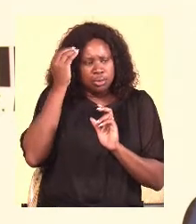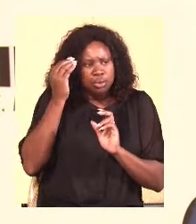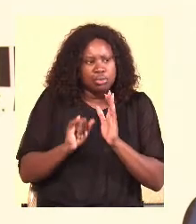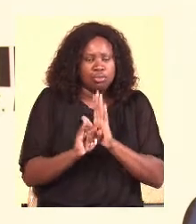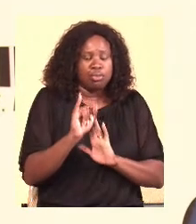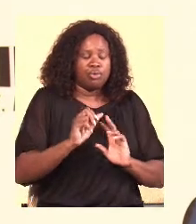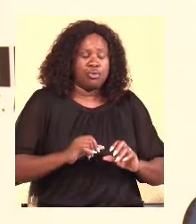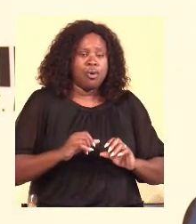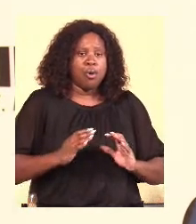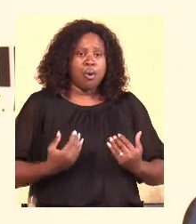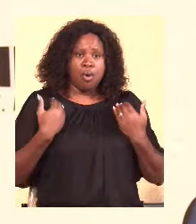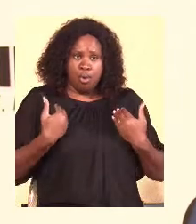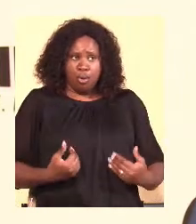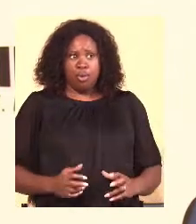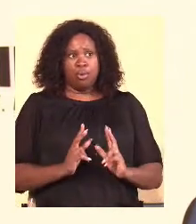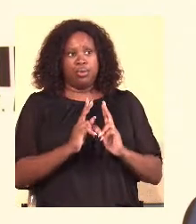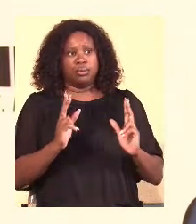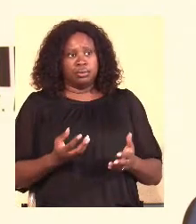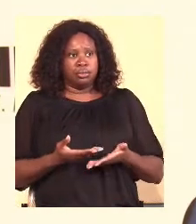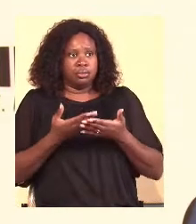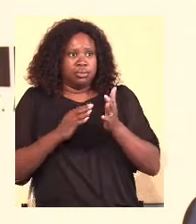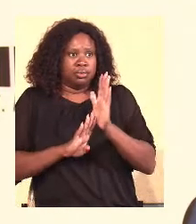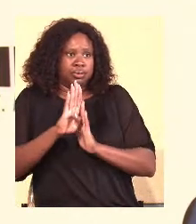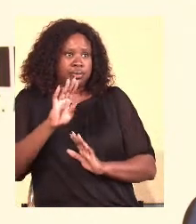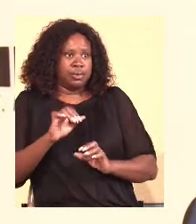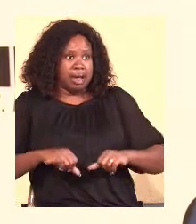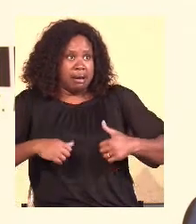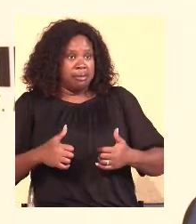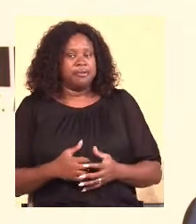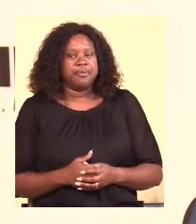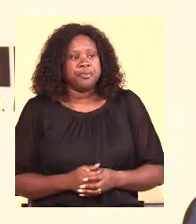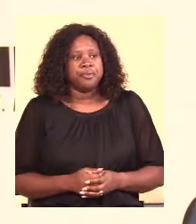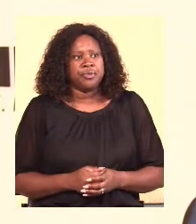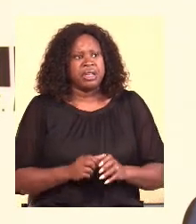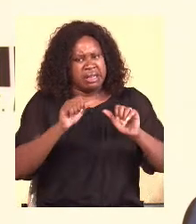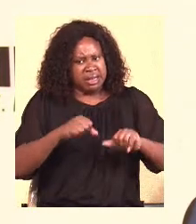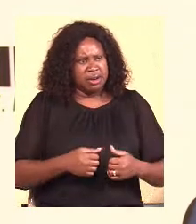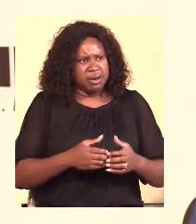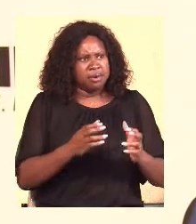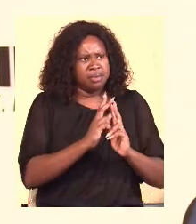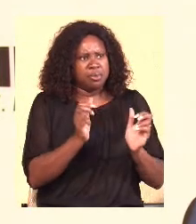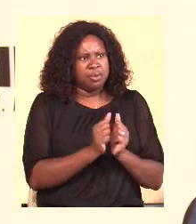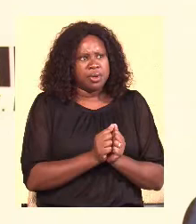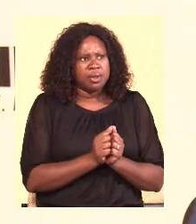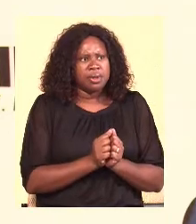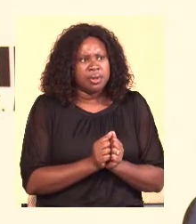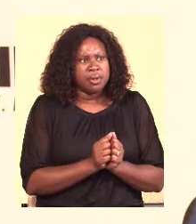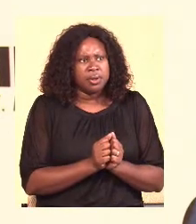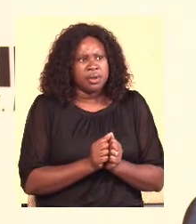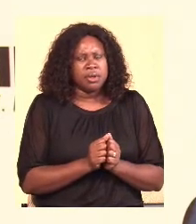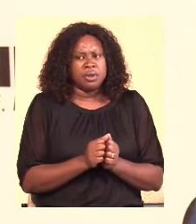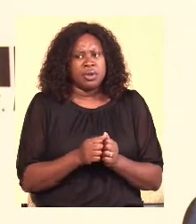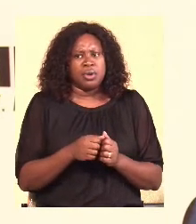immune systems and provide a roadmap for their development. It was agreed to study people, especially whose immune system